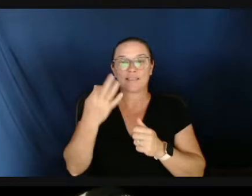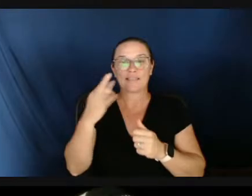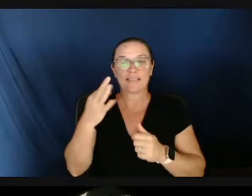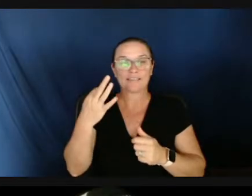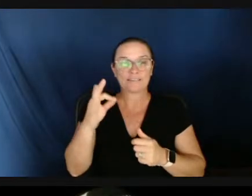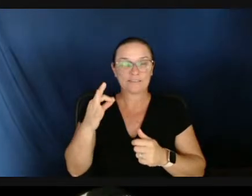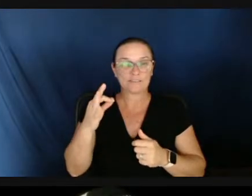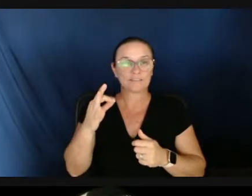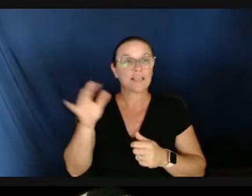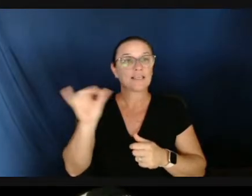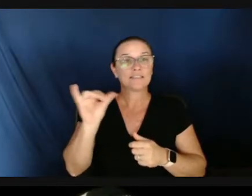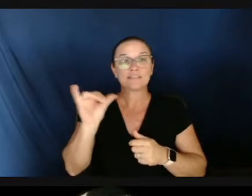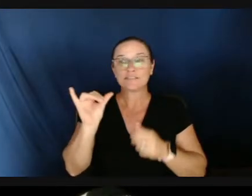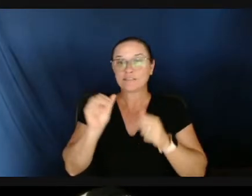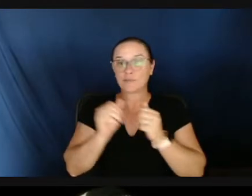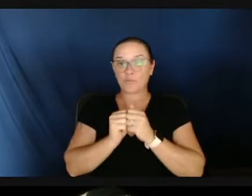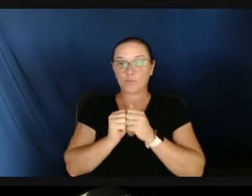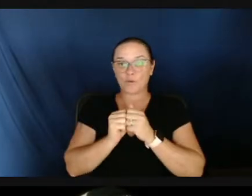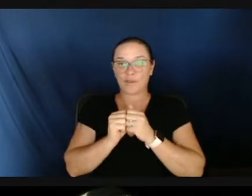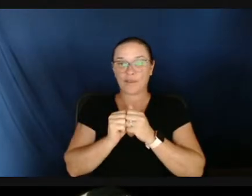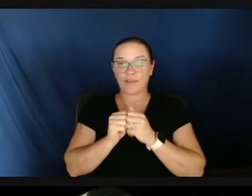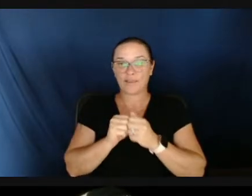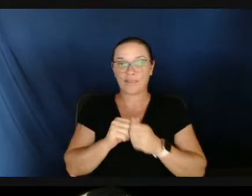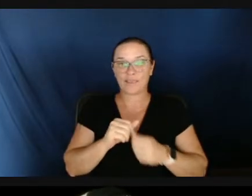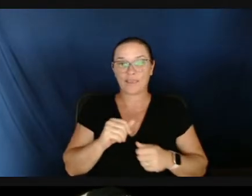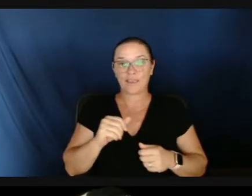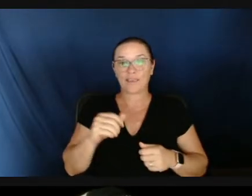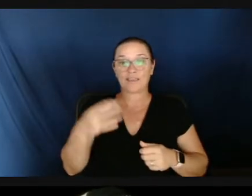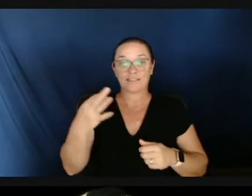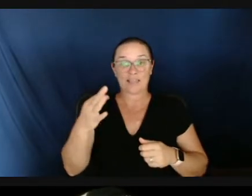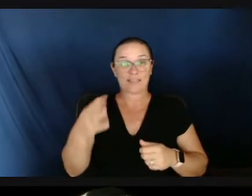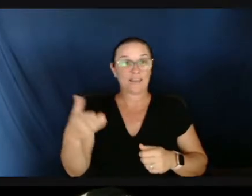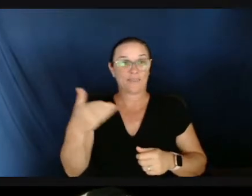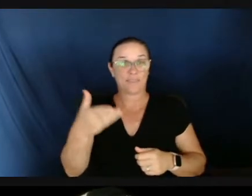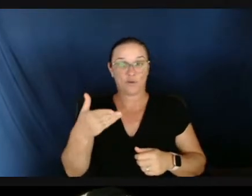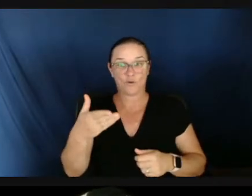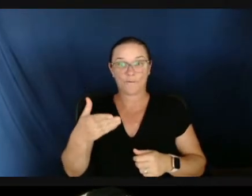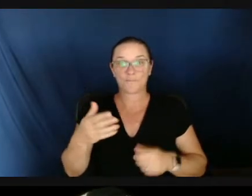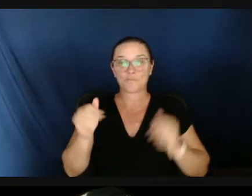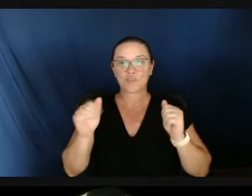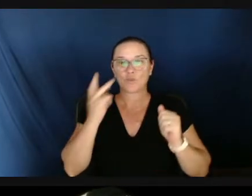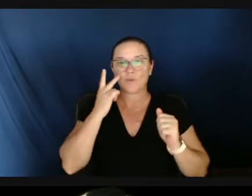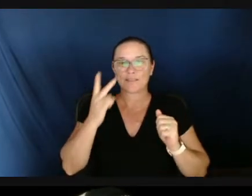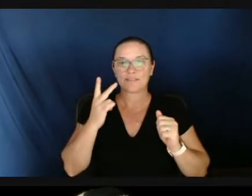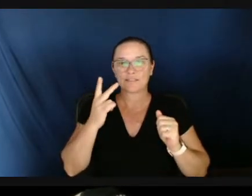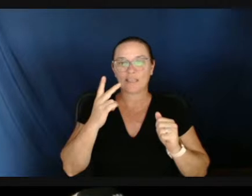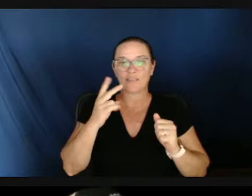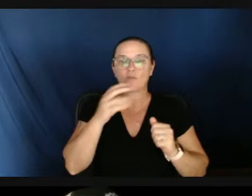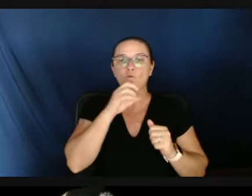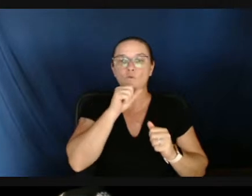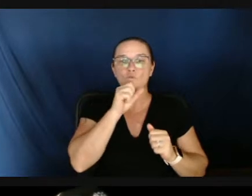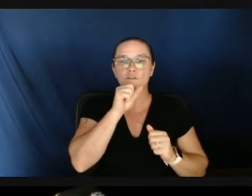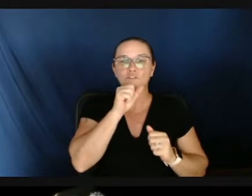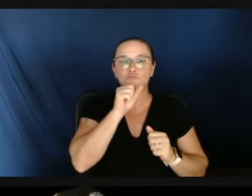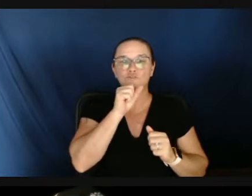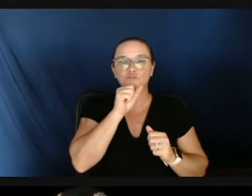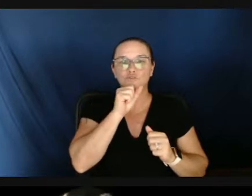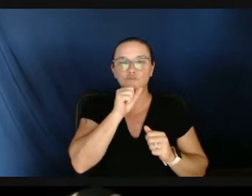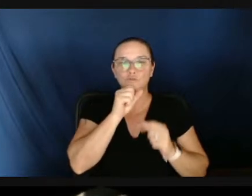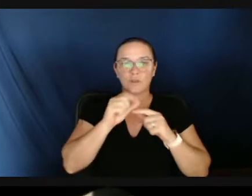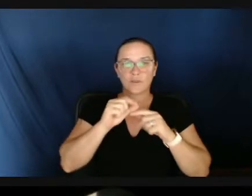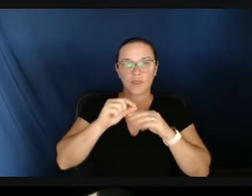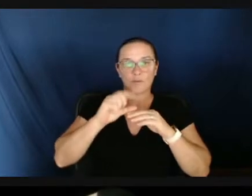Same with 19 over here. But what you can see is that we had this in orange section,